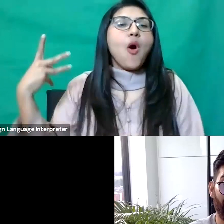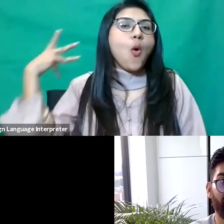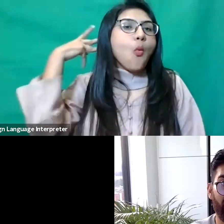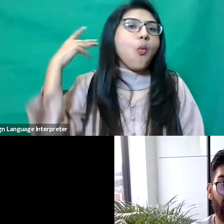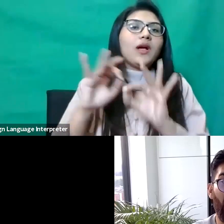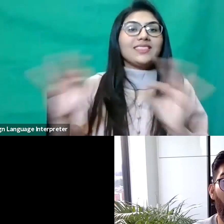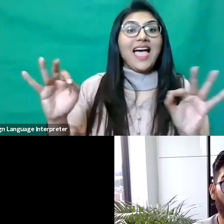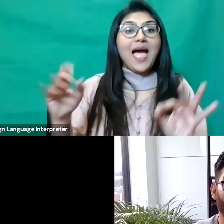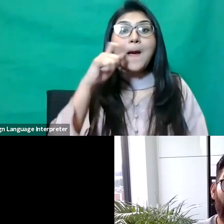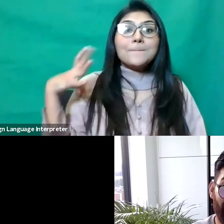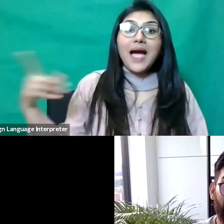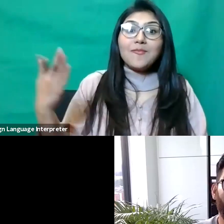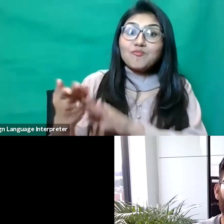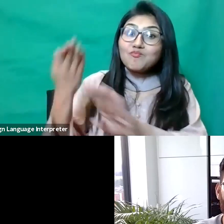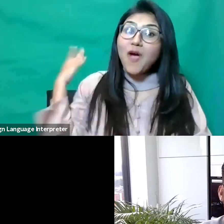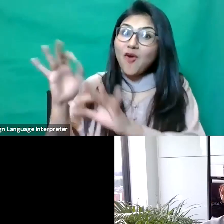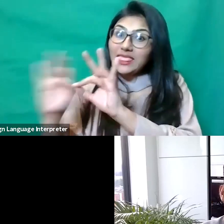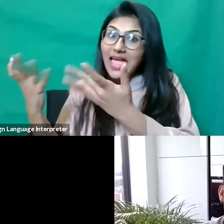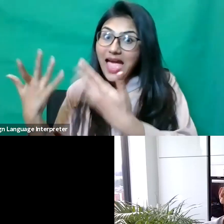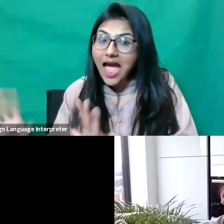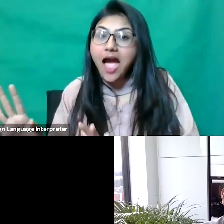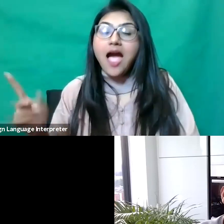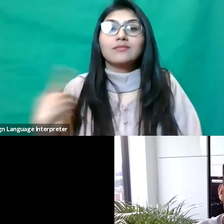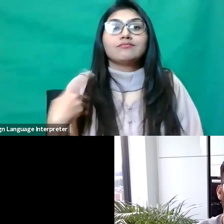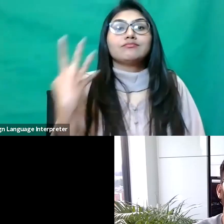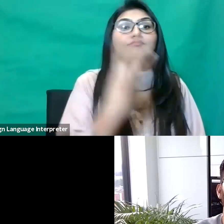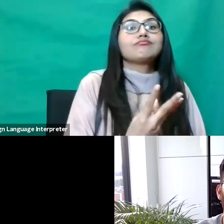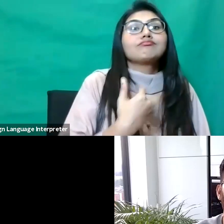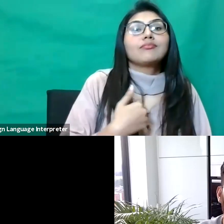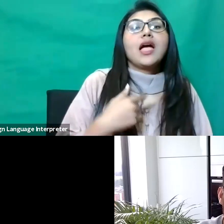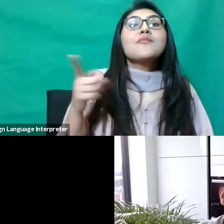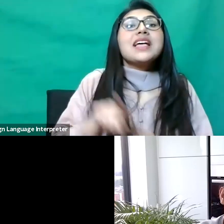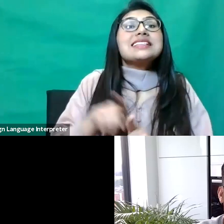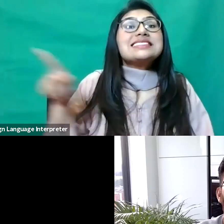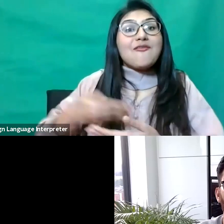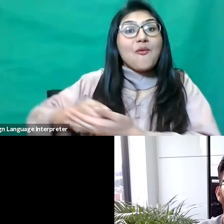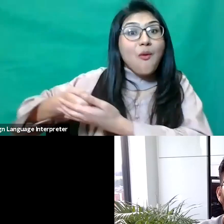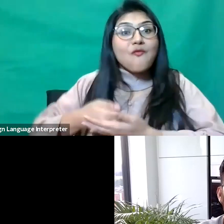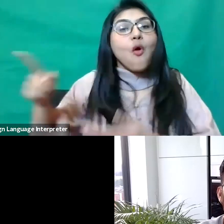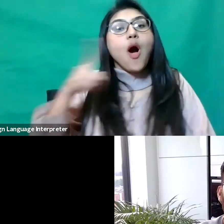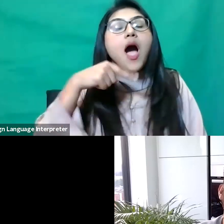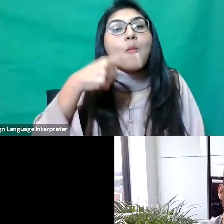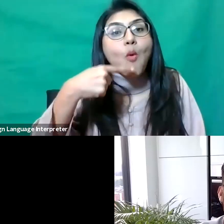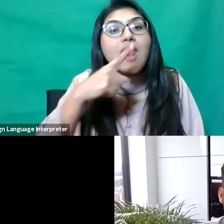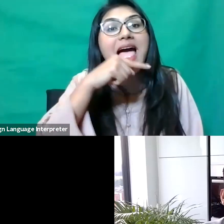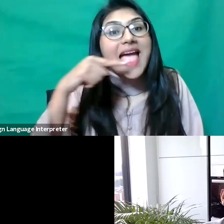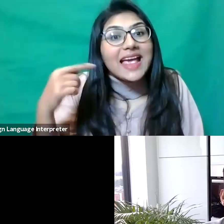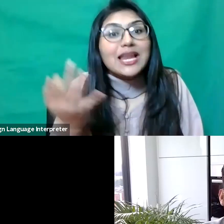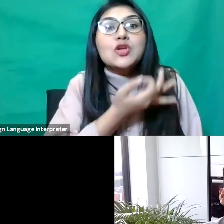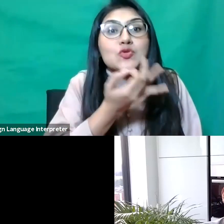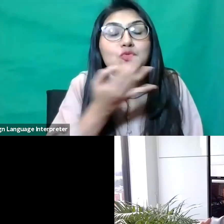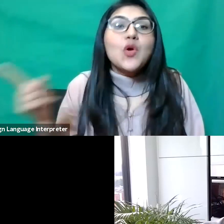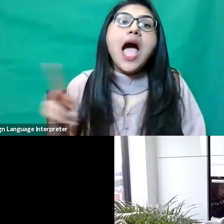me and my brother? And my brother can able to speak English, he can able to speak Urdu, but because he just had a